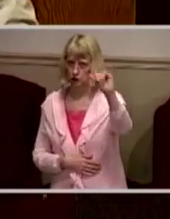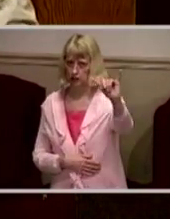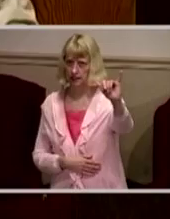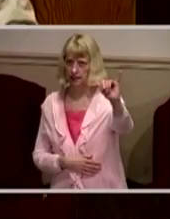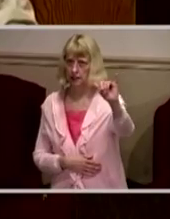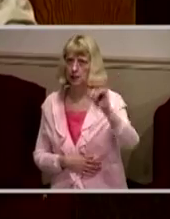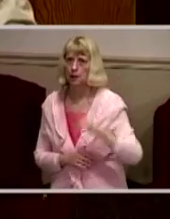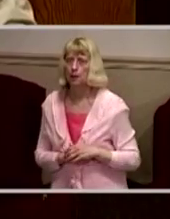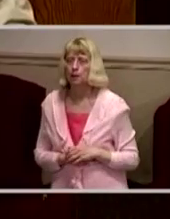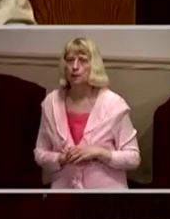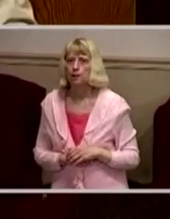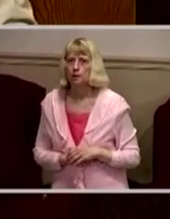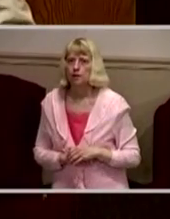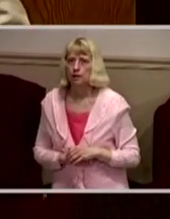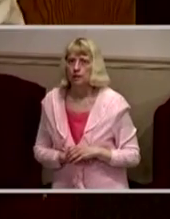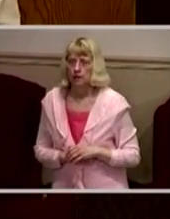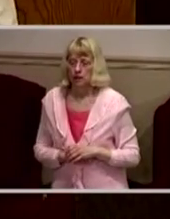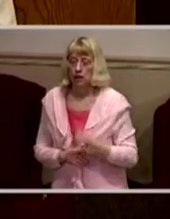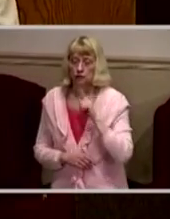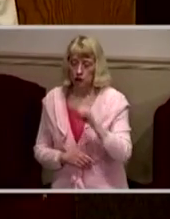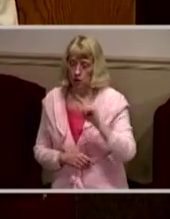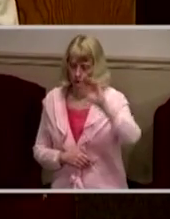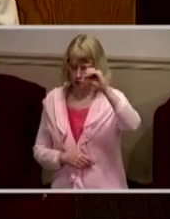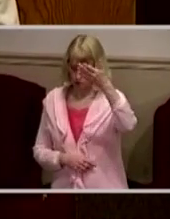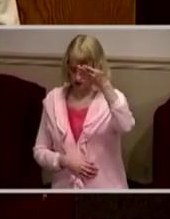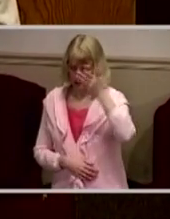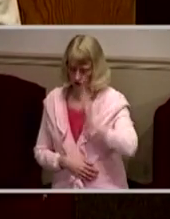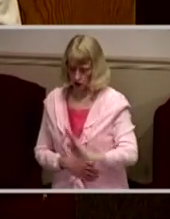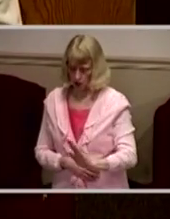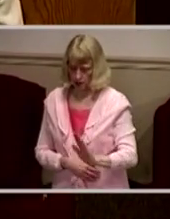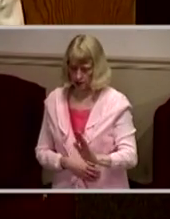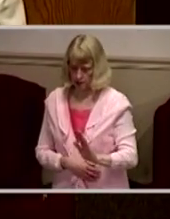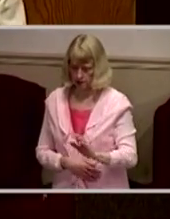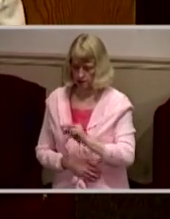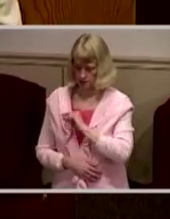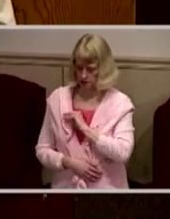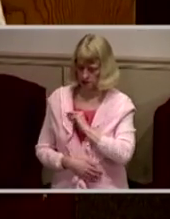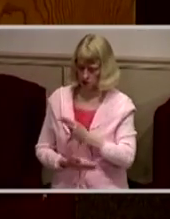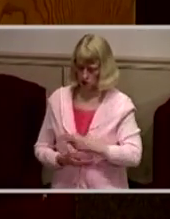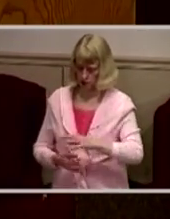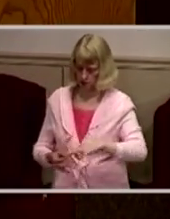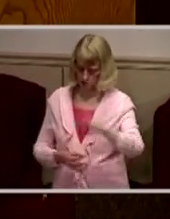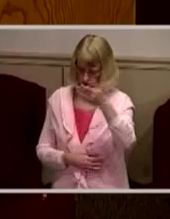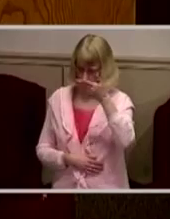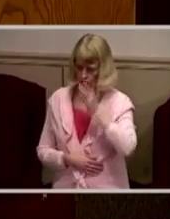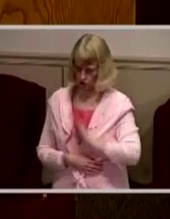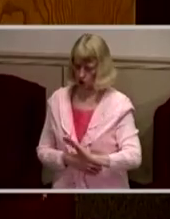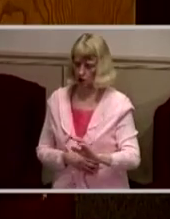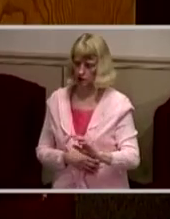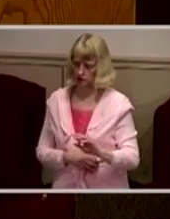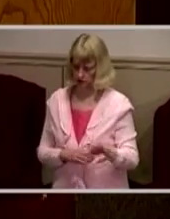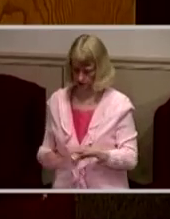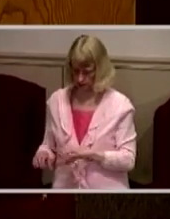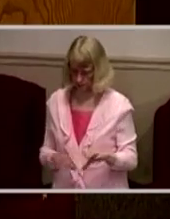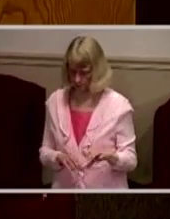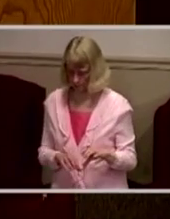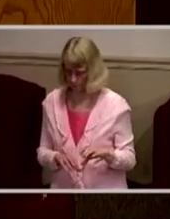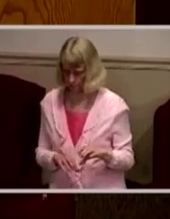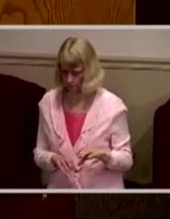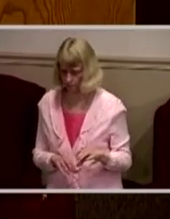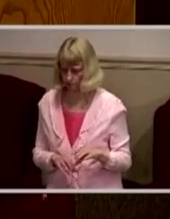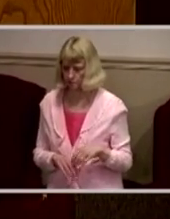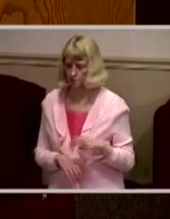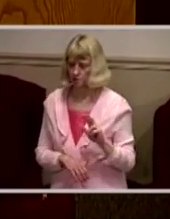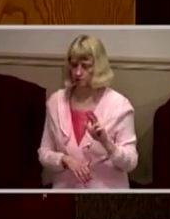eternity. And so by the grace of God, the convicting work of the Spirit of God is conducted.